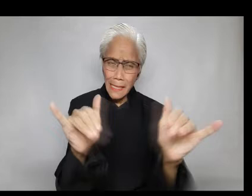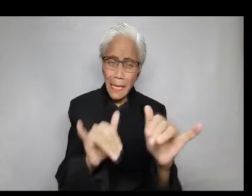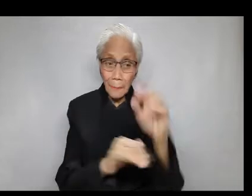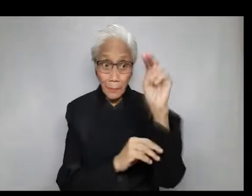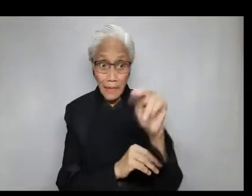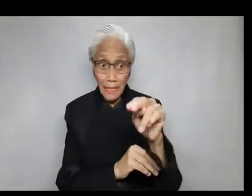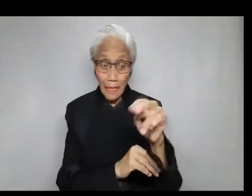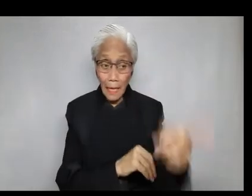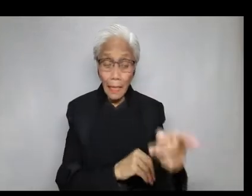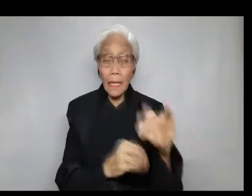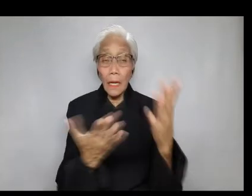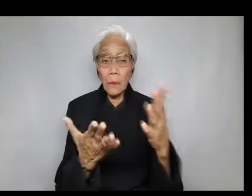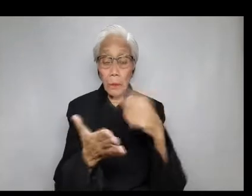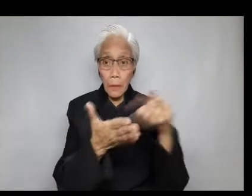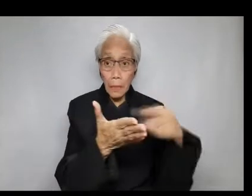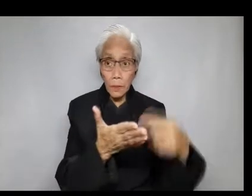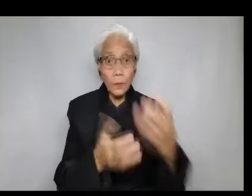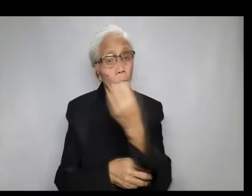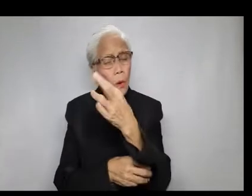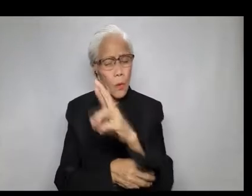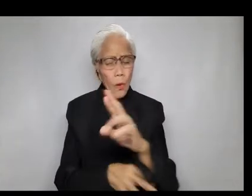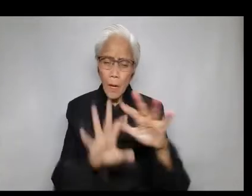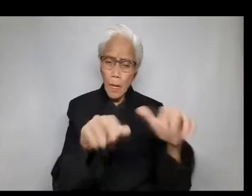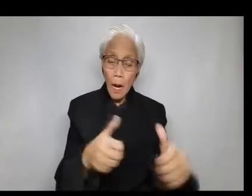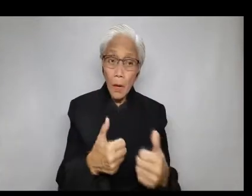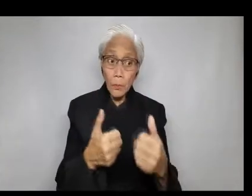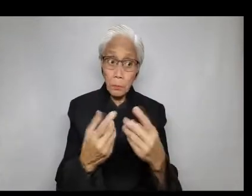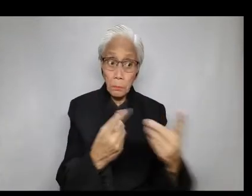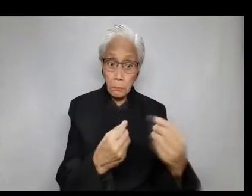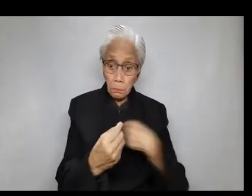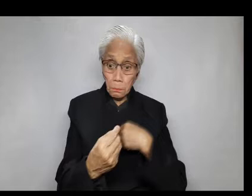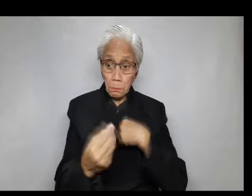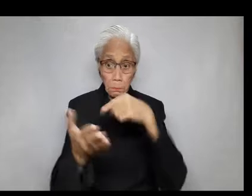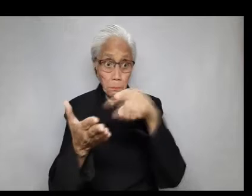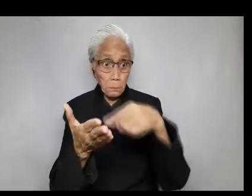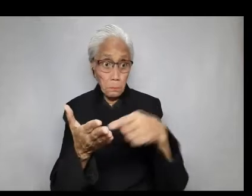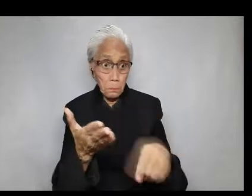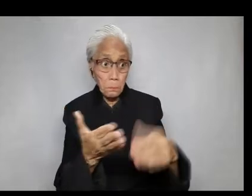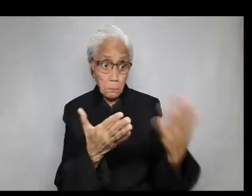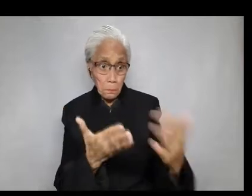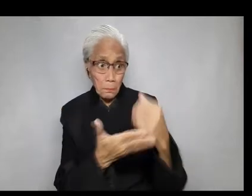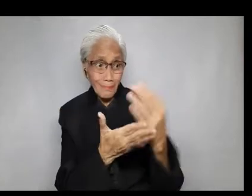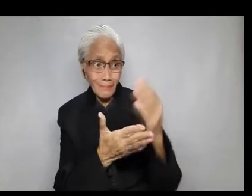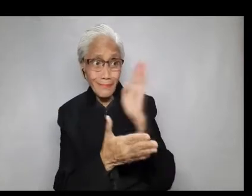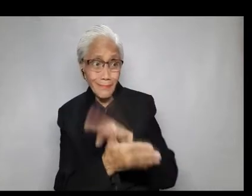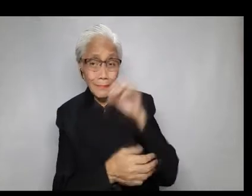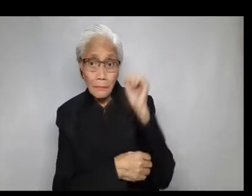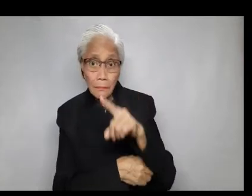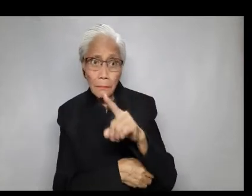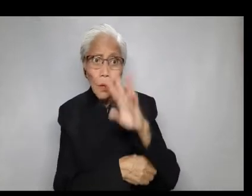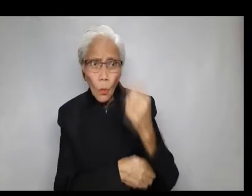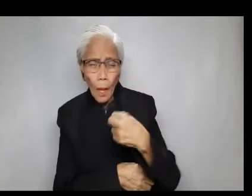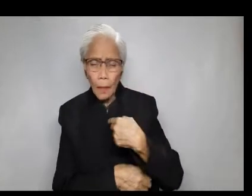also in need of correction? Or, how do I correct an erring brother or sister when